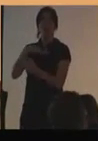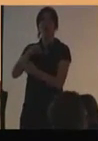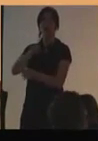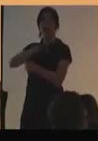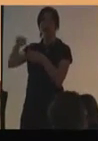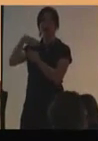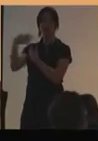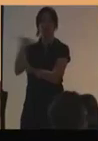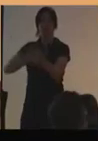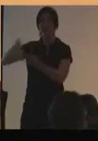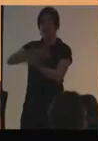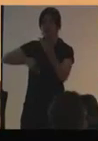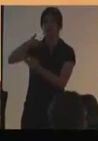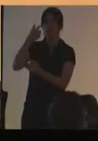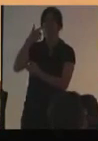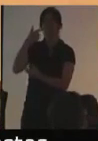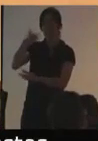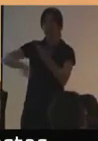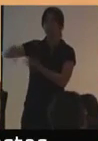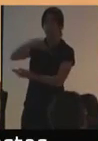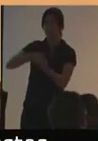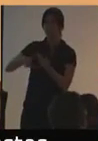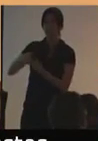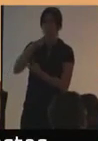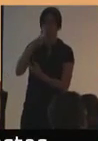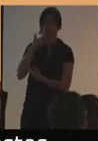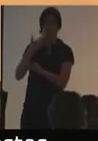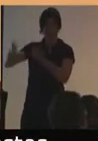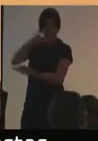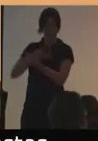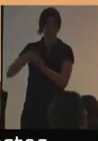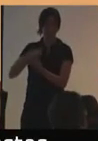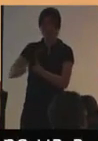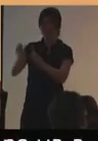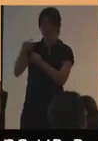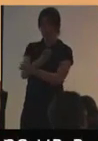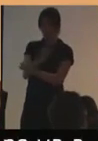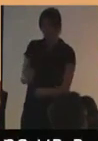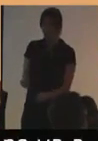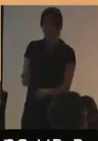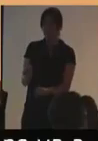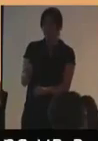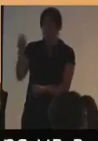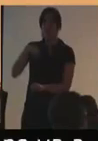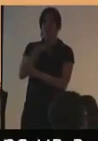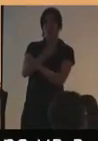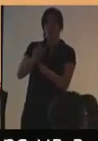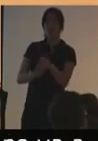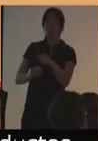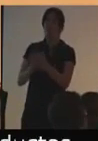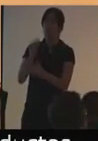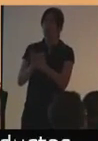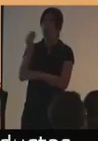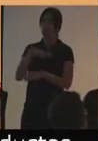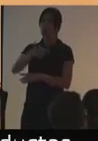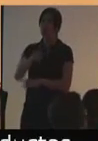get involved in all this, so that we all together, if not, it will be impossible to make sure that the products